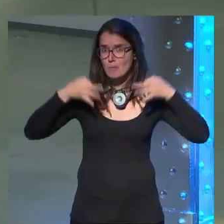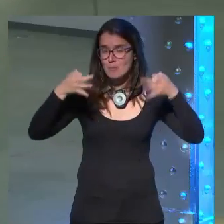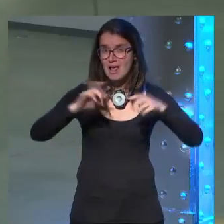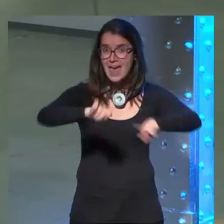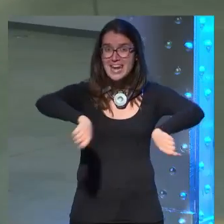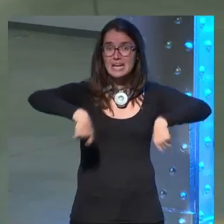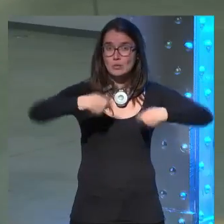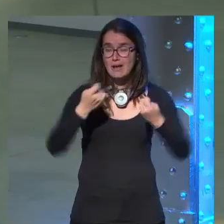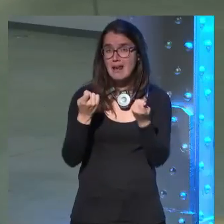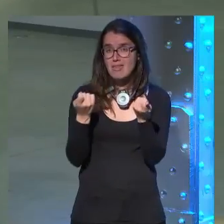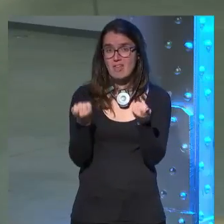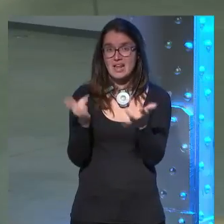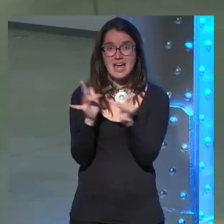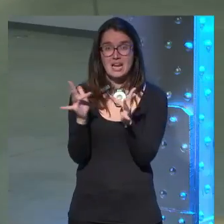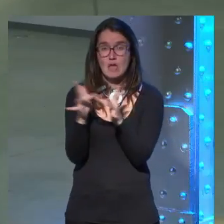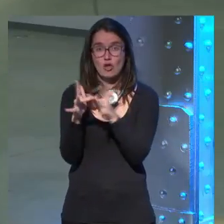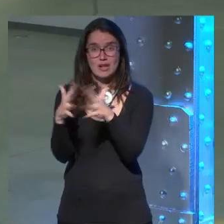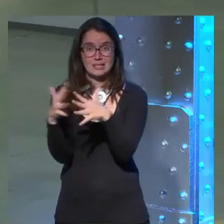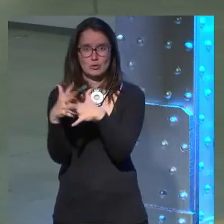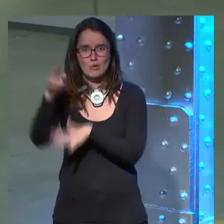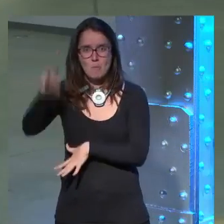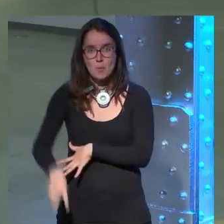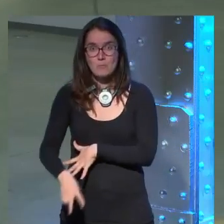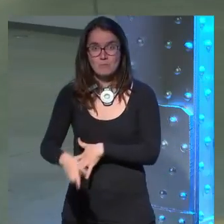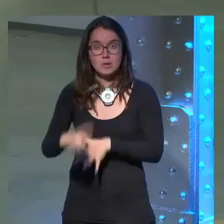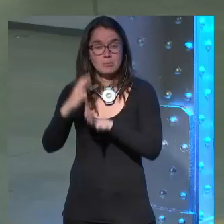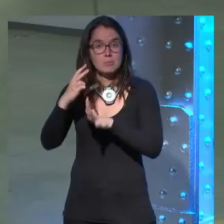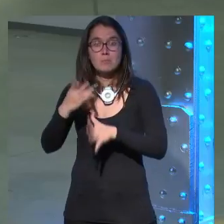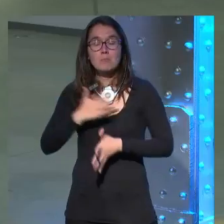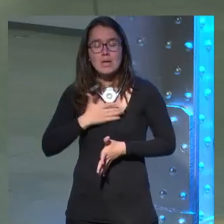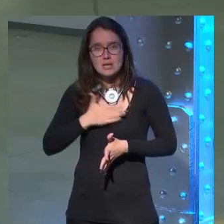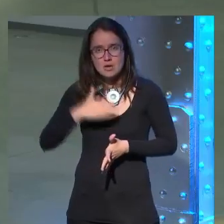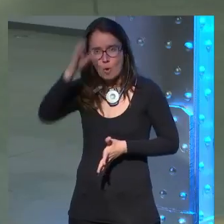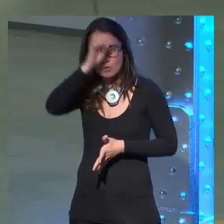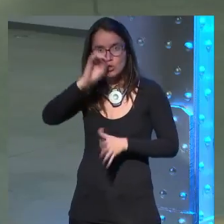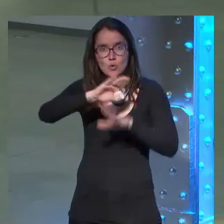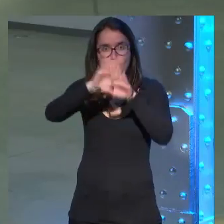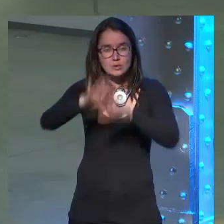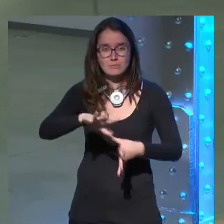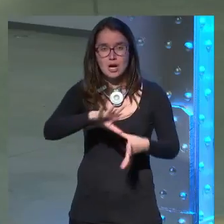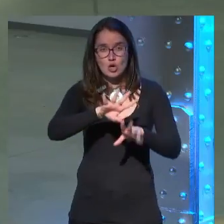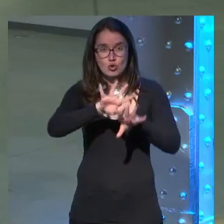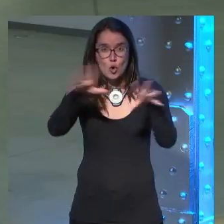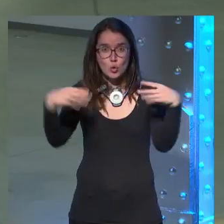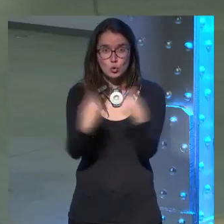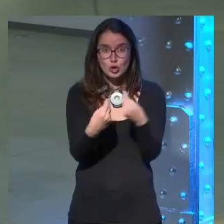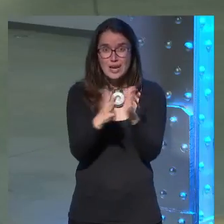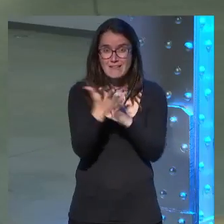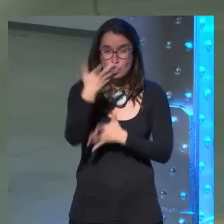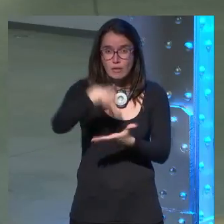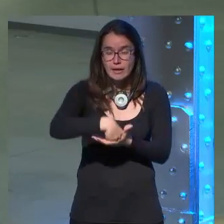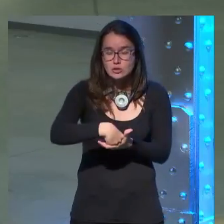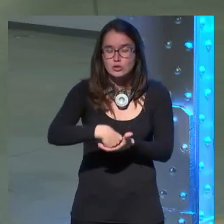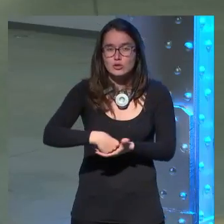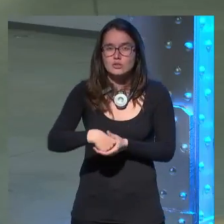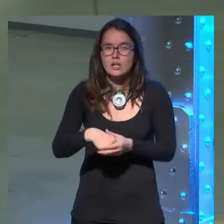of structures. So for me, one of the ultimate conclusions of the book was that, of the